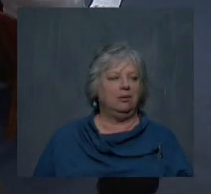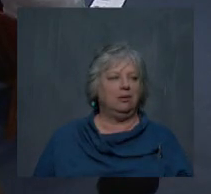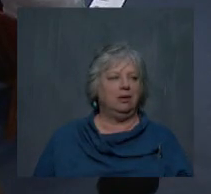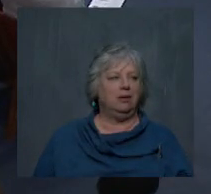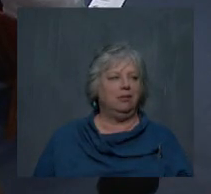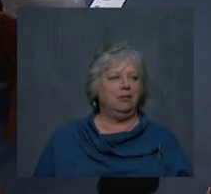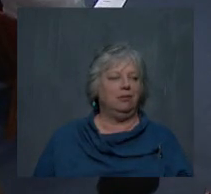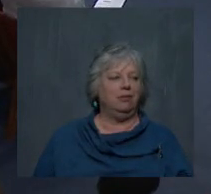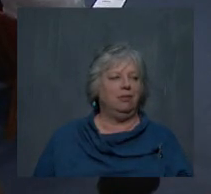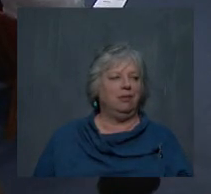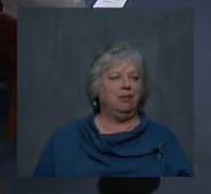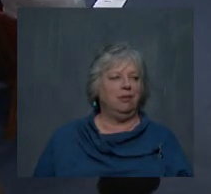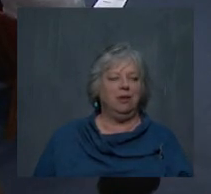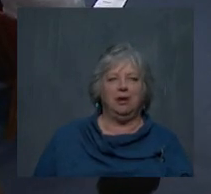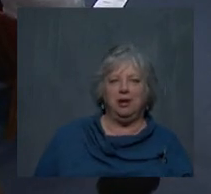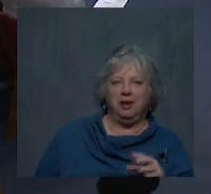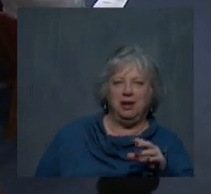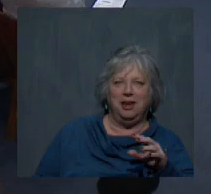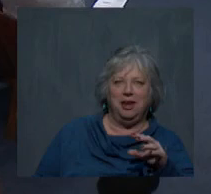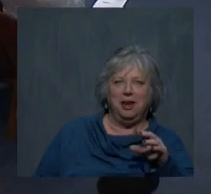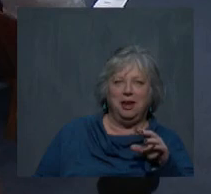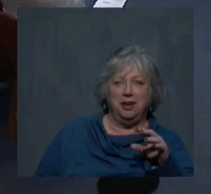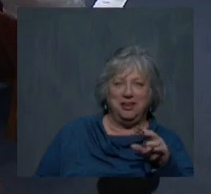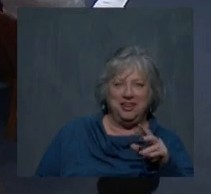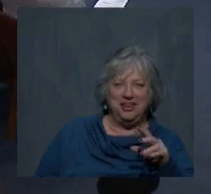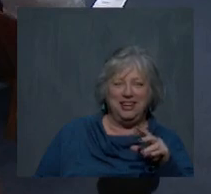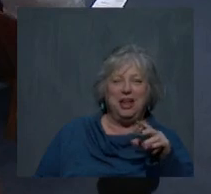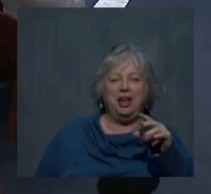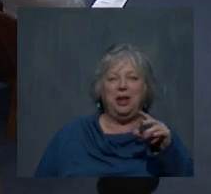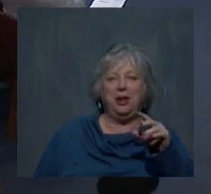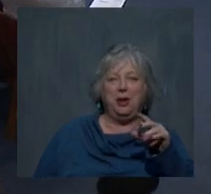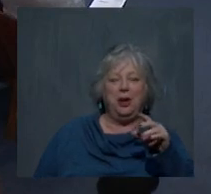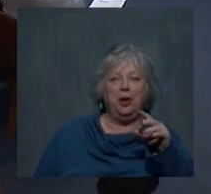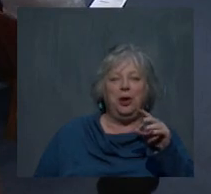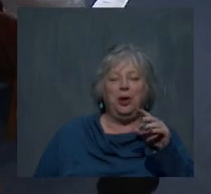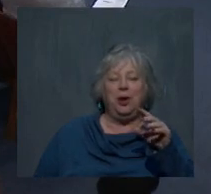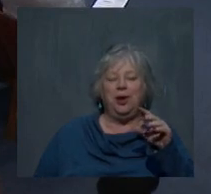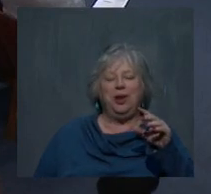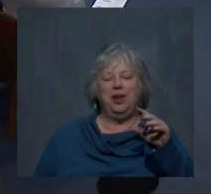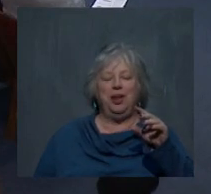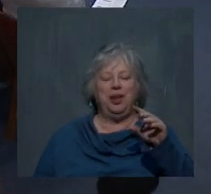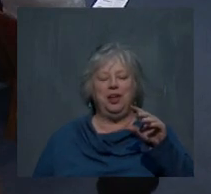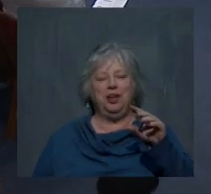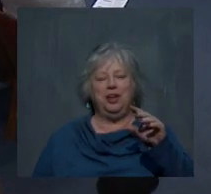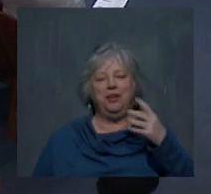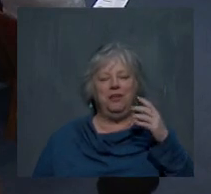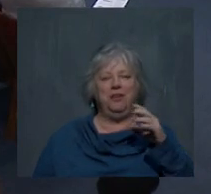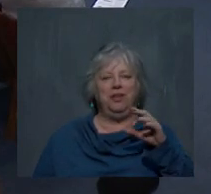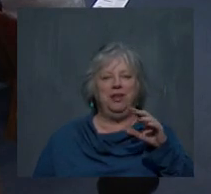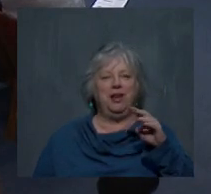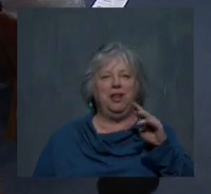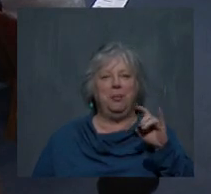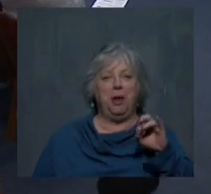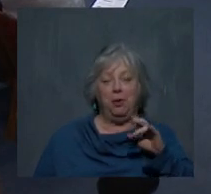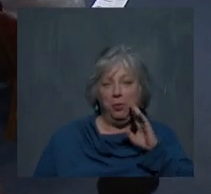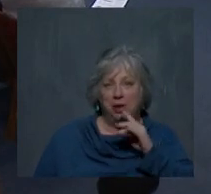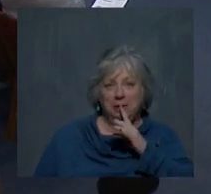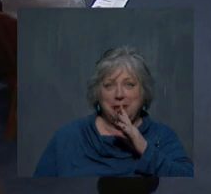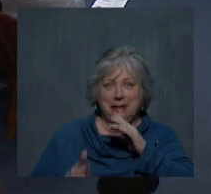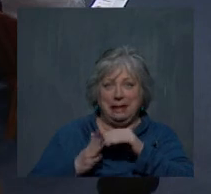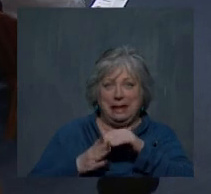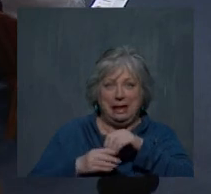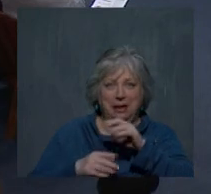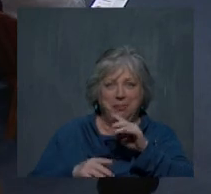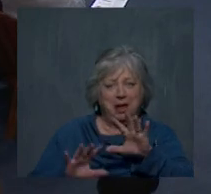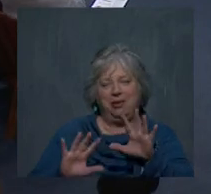Would you speak again in the microphone? Never mind. All right, very good, very good. The other document is one that I handed out to